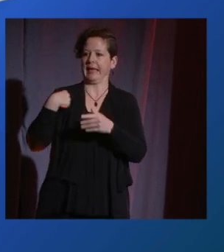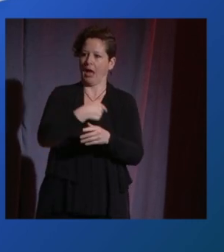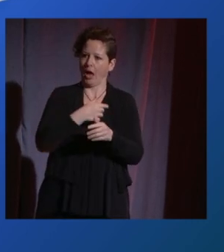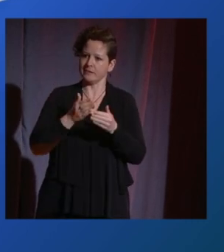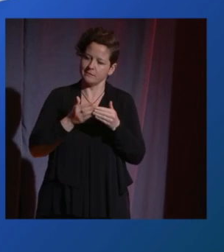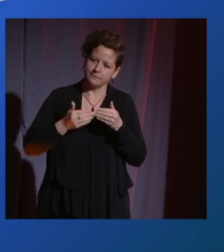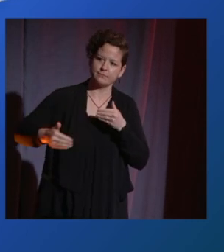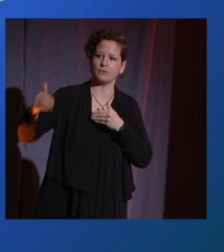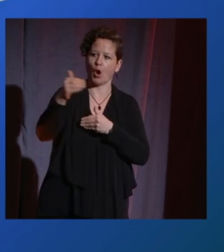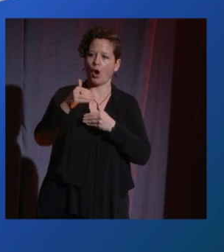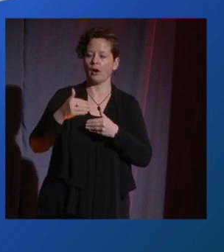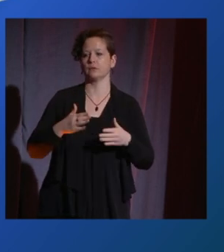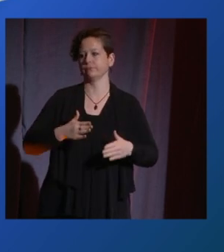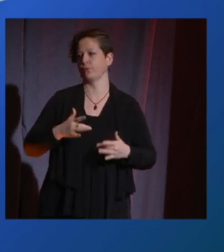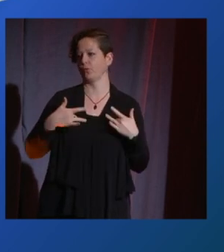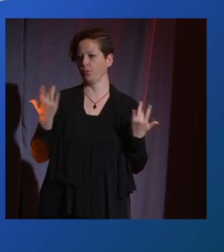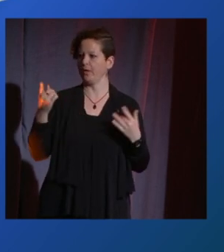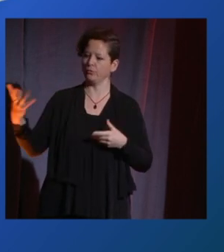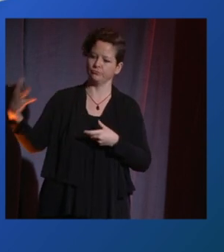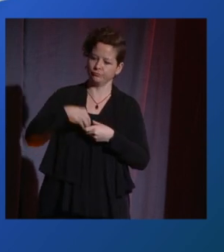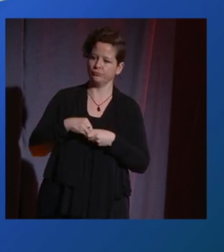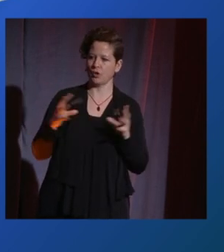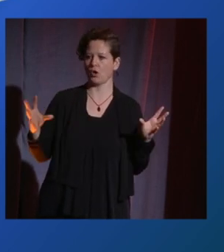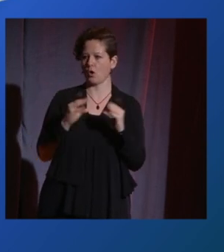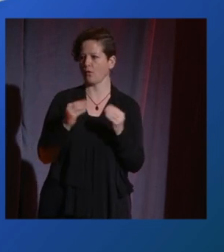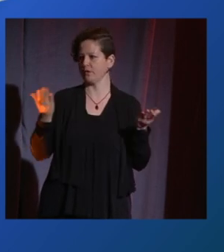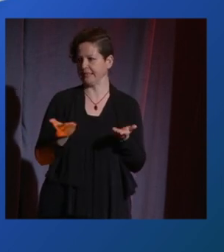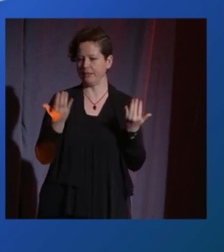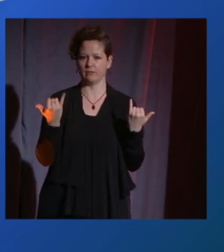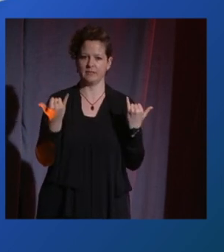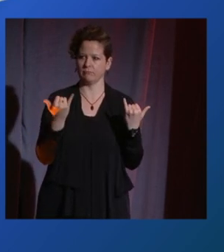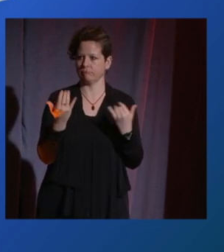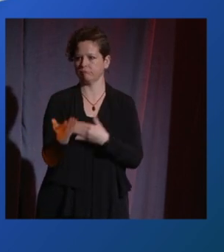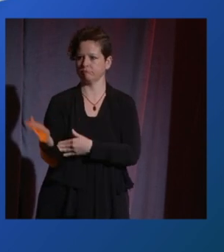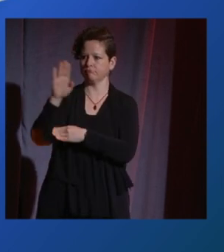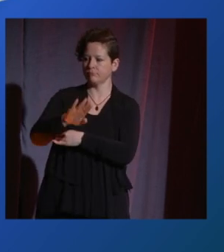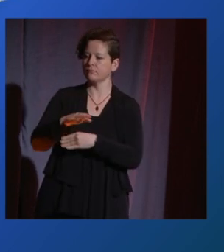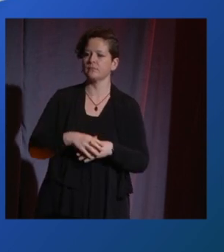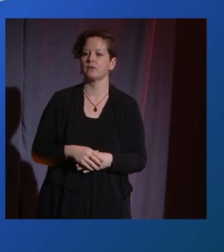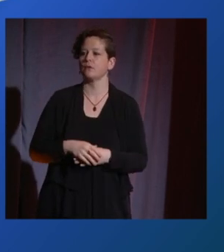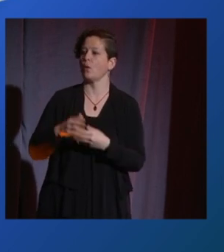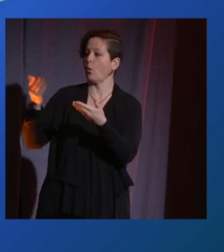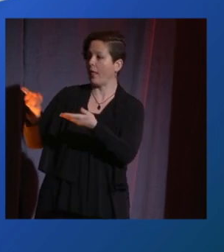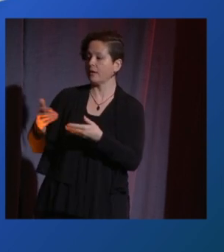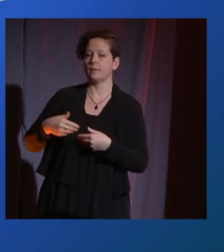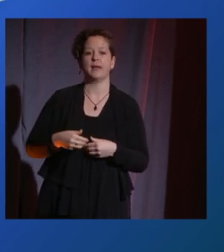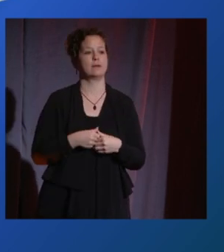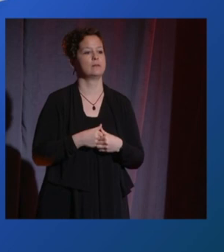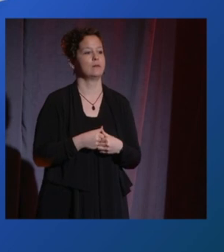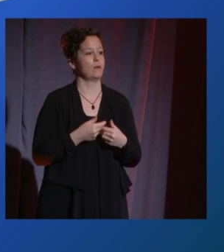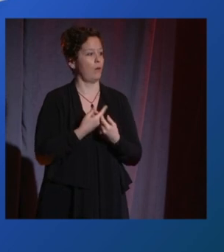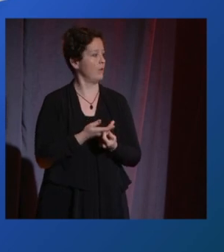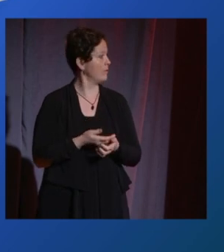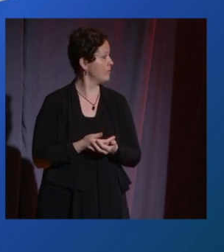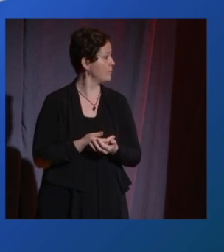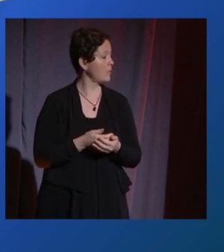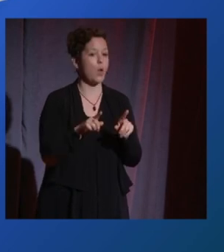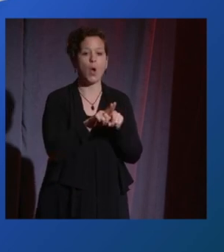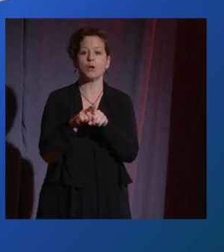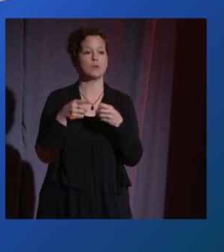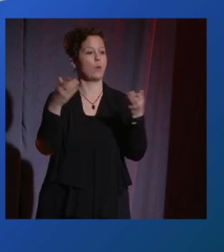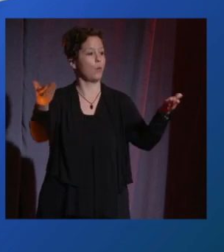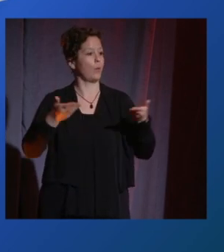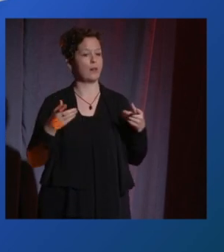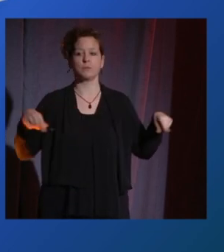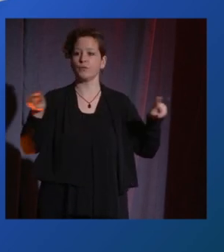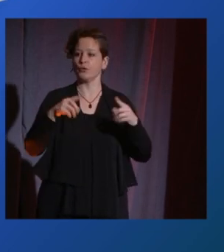resolution conference to have you uh here with us leading this afternoon welcome and welcome to St Louis University and the City of St Louis